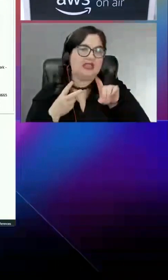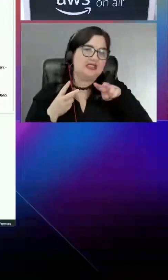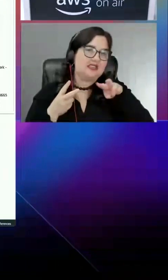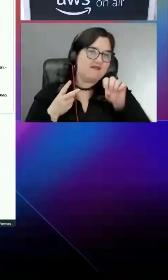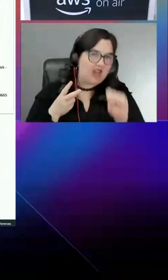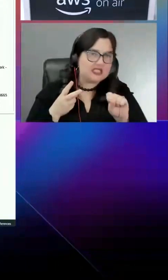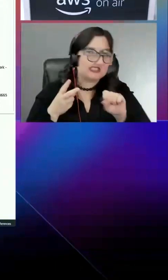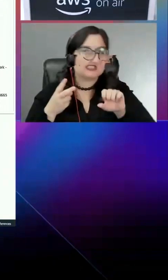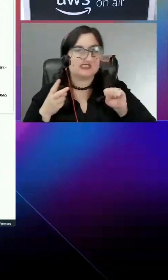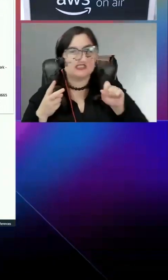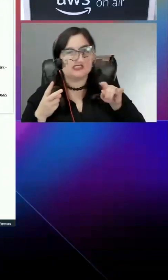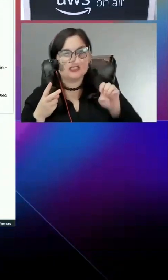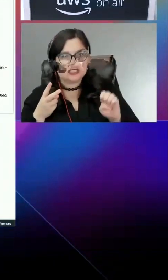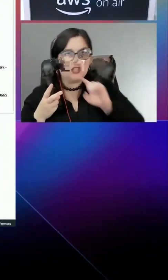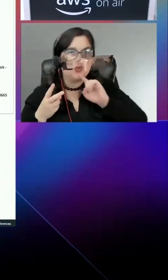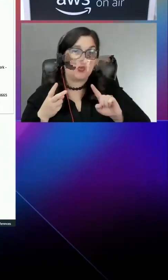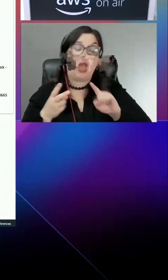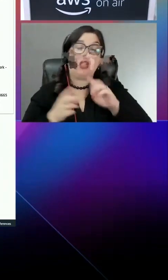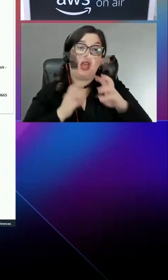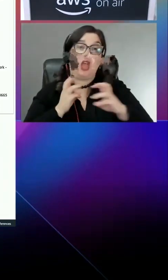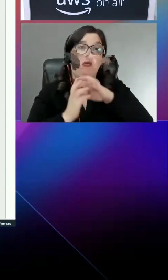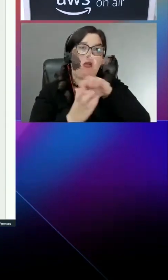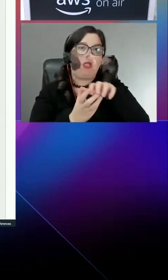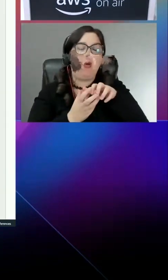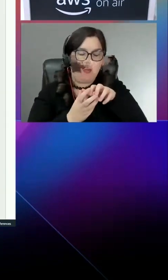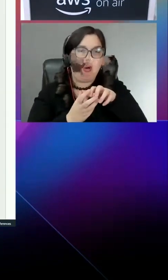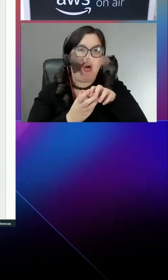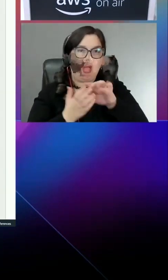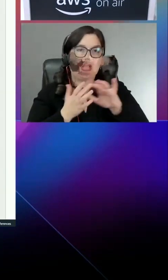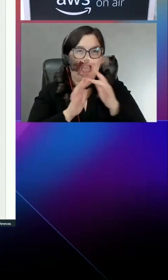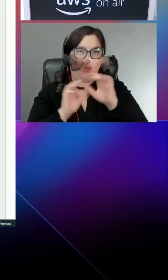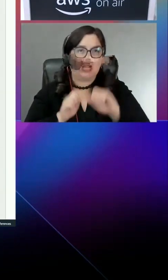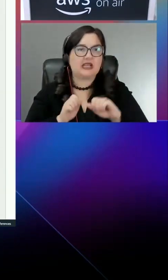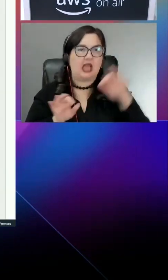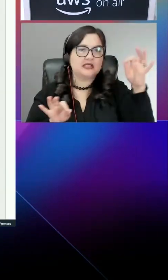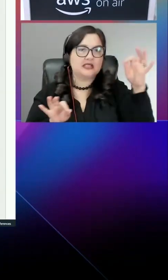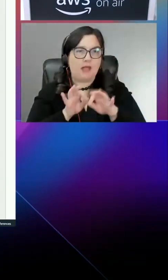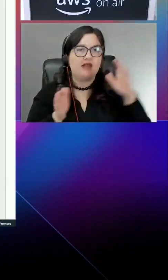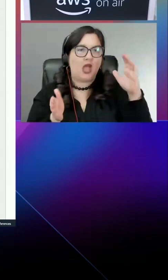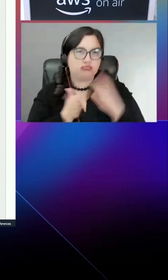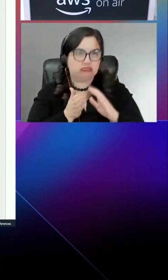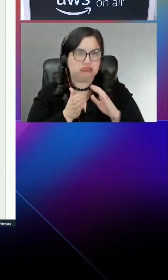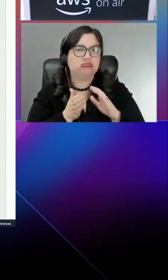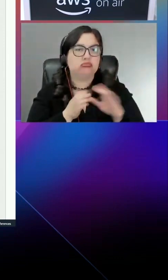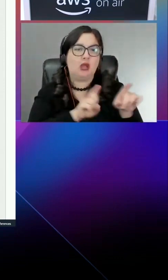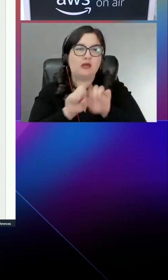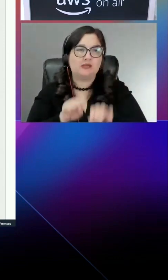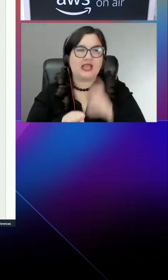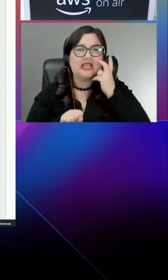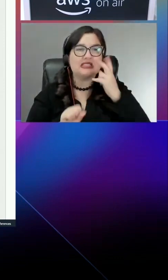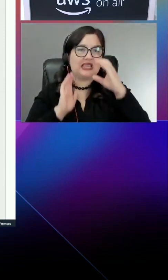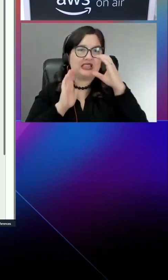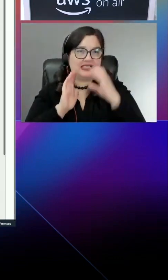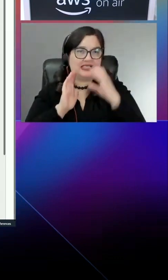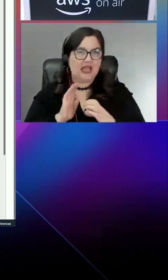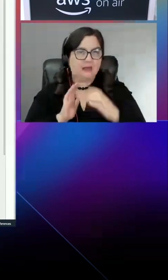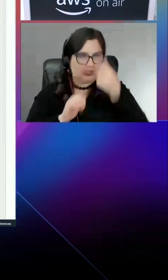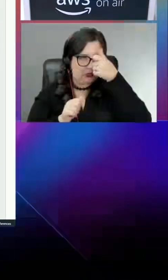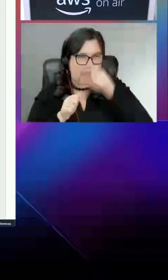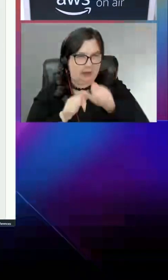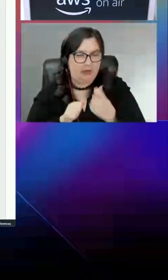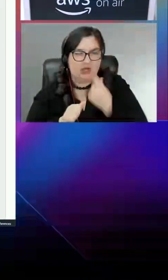there's a big global network and I can sort of simplify it. I can also come in here and see those segments I was talking about. So for example, if I'm